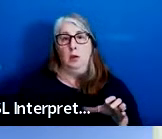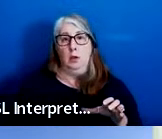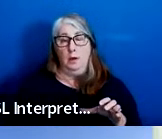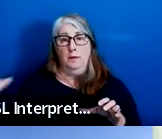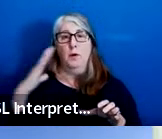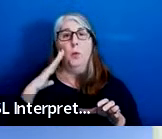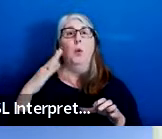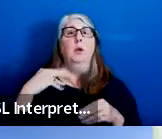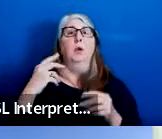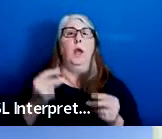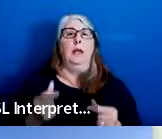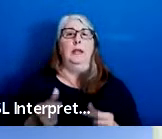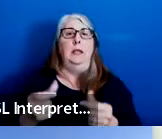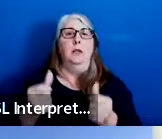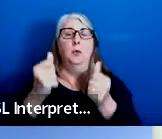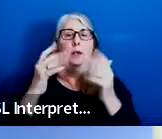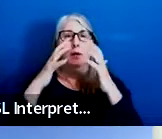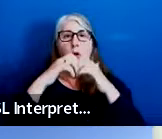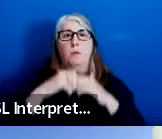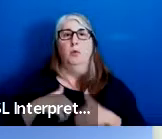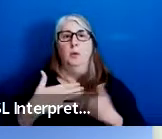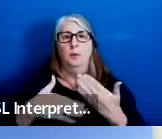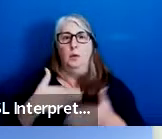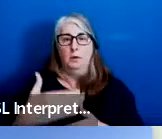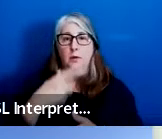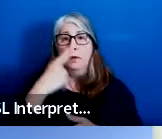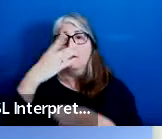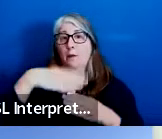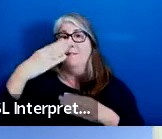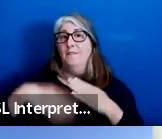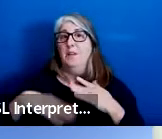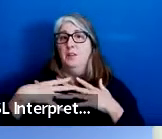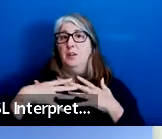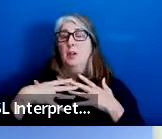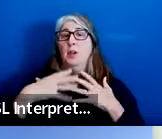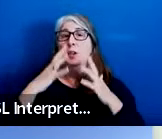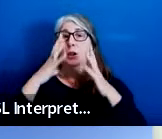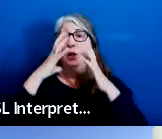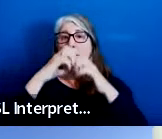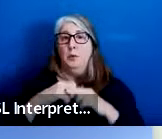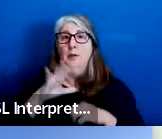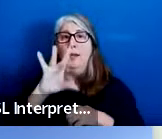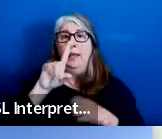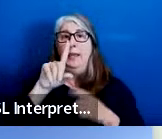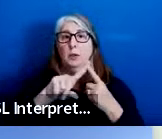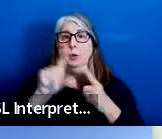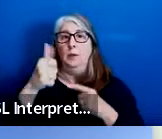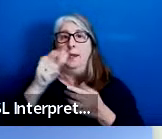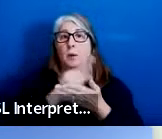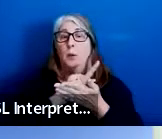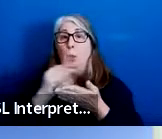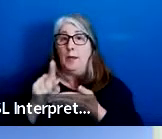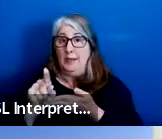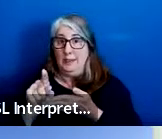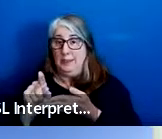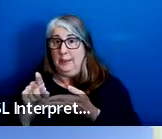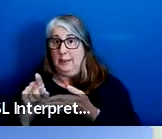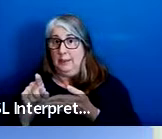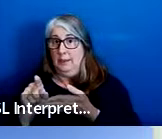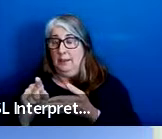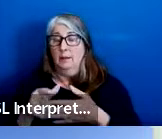composting process, producing finished compost in 8 to 10 weeks, as opposed to the